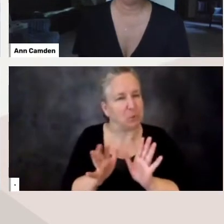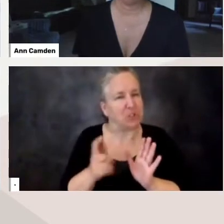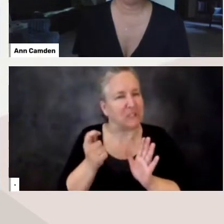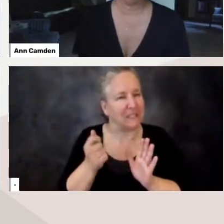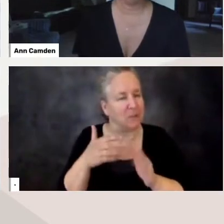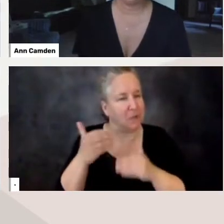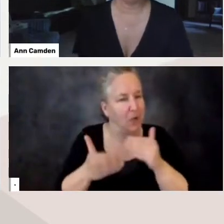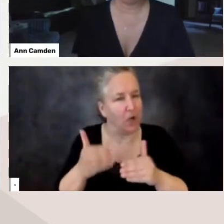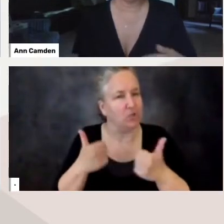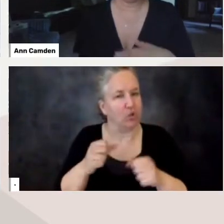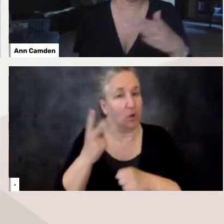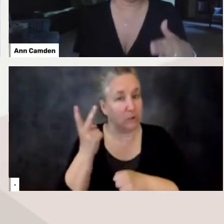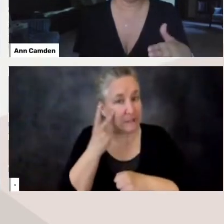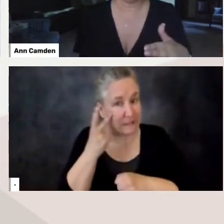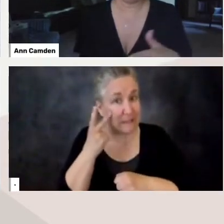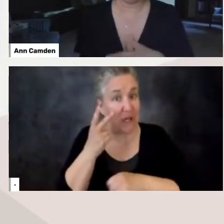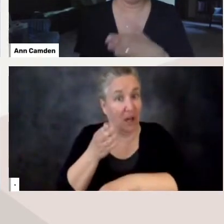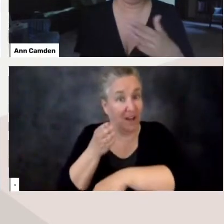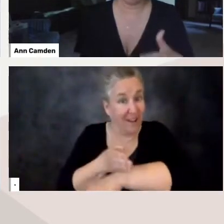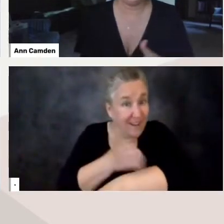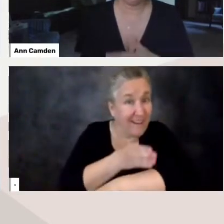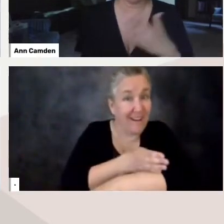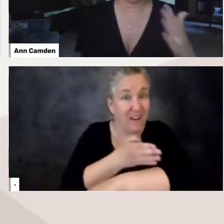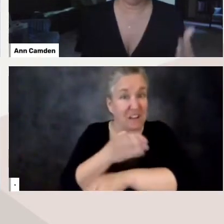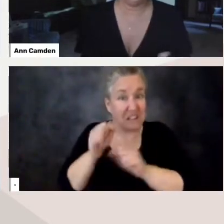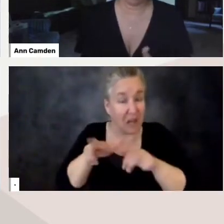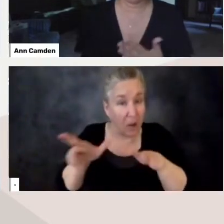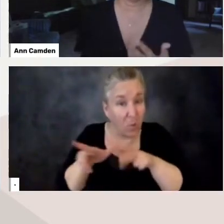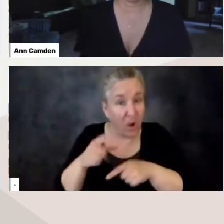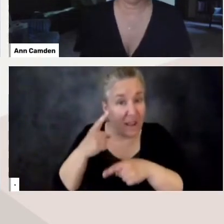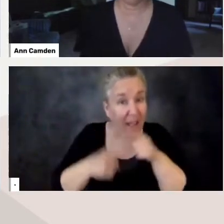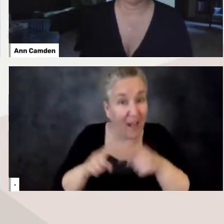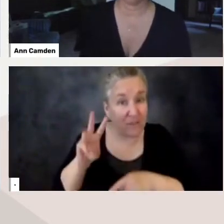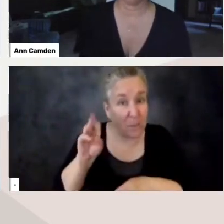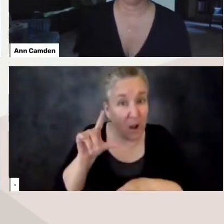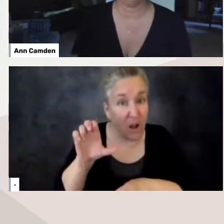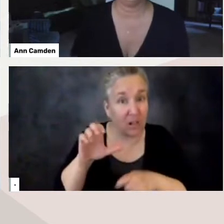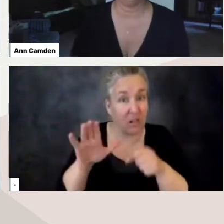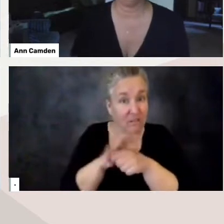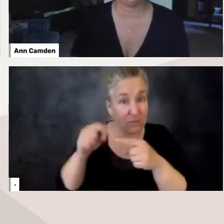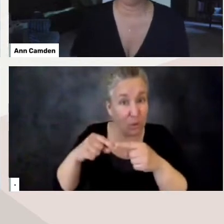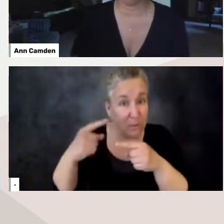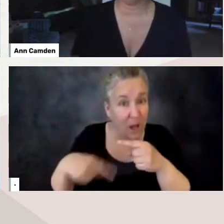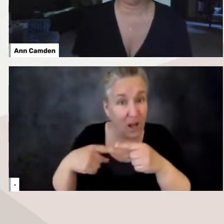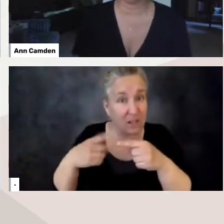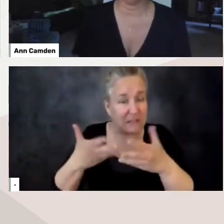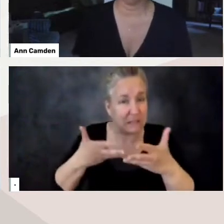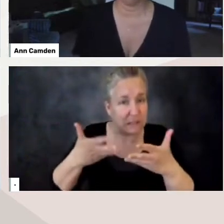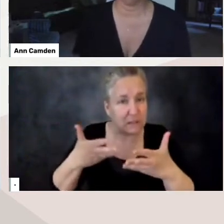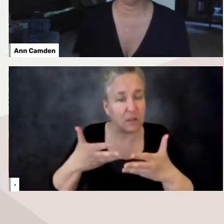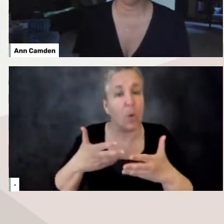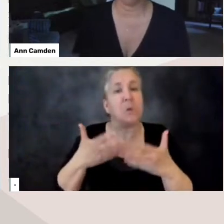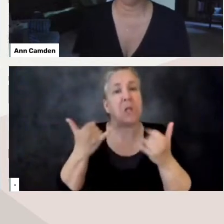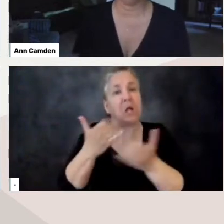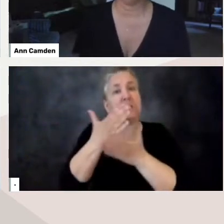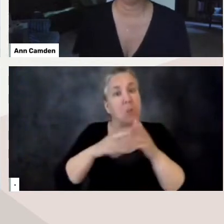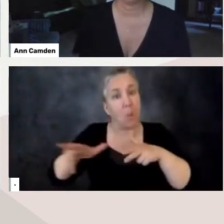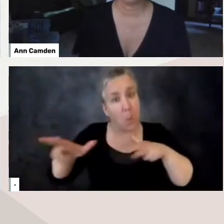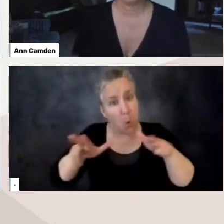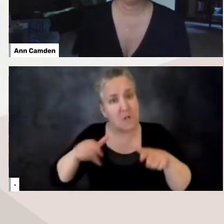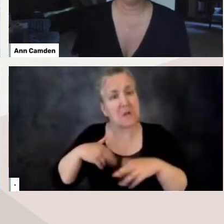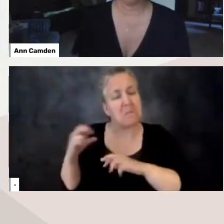see, has it gotten better enough that I can go a half mile or I can go a mile, and so that I've gotten back to some of it.